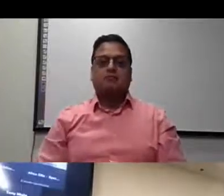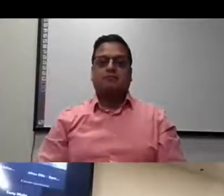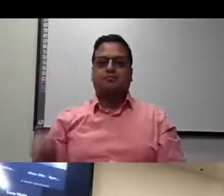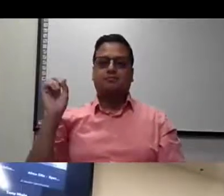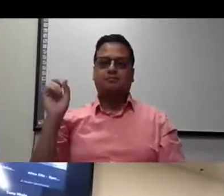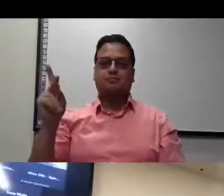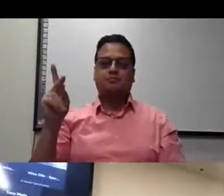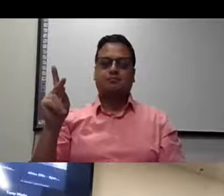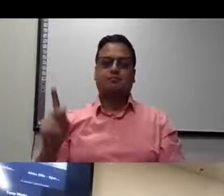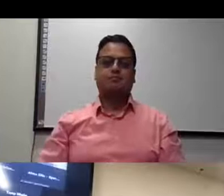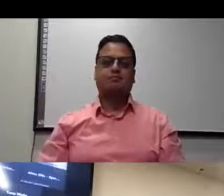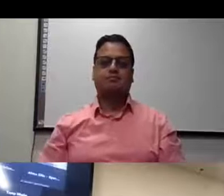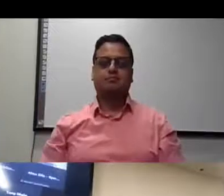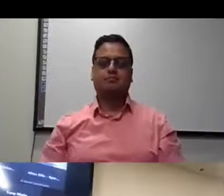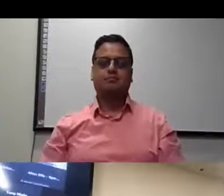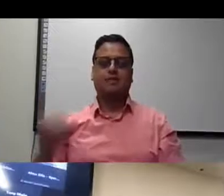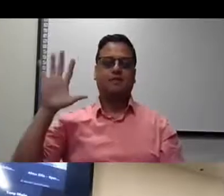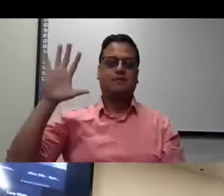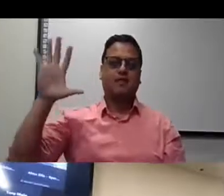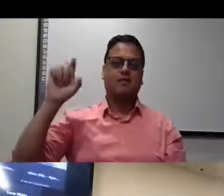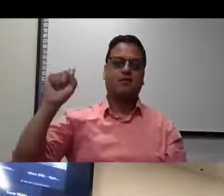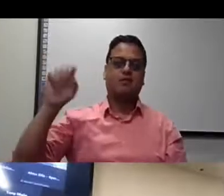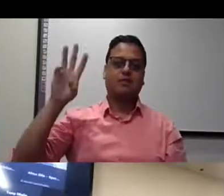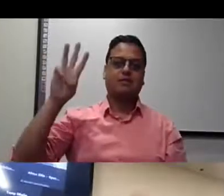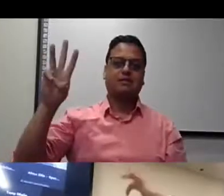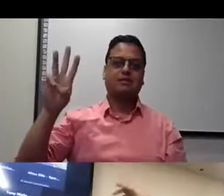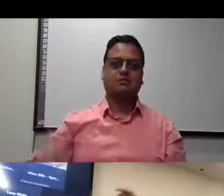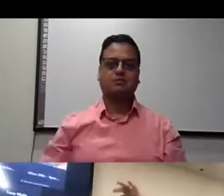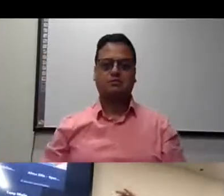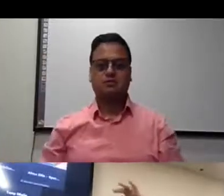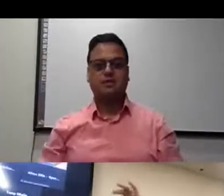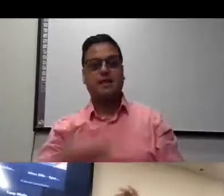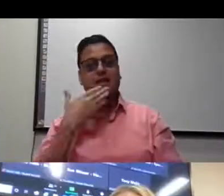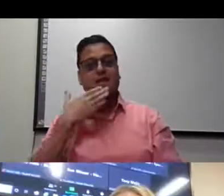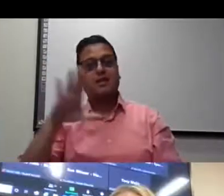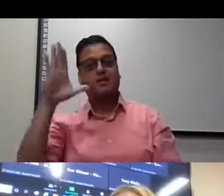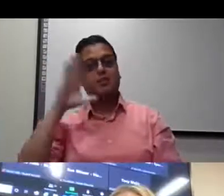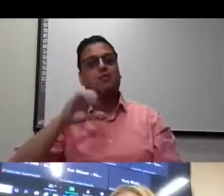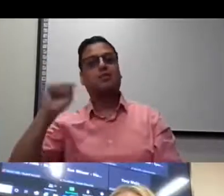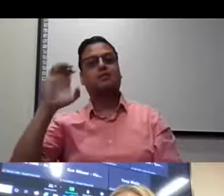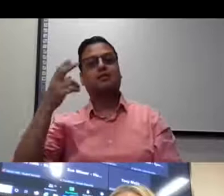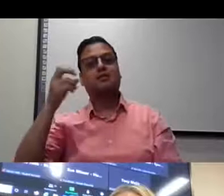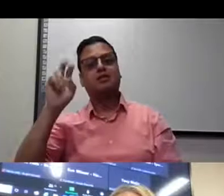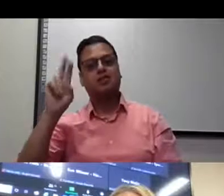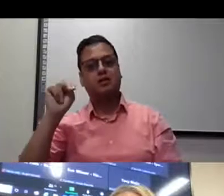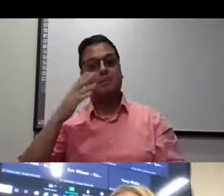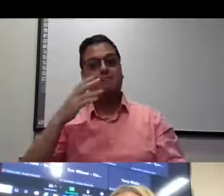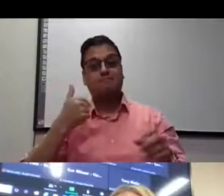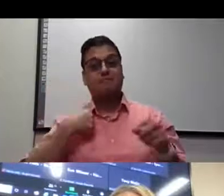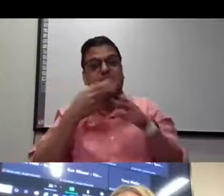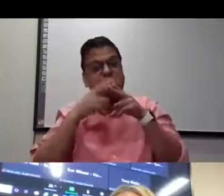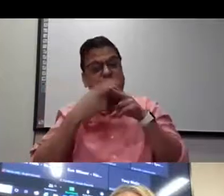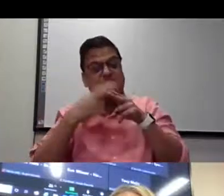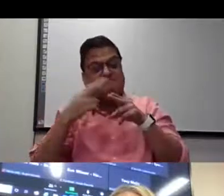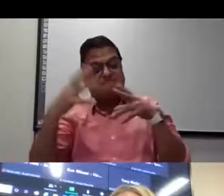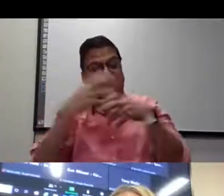Okay, let's move on to 5.6, Superintendent Report. Thank you, President Chen. I'll keep my remarks brief tonight.